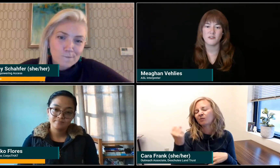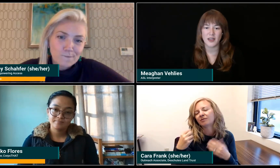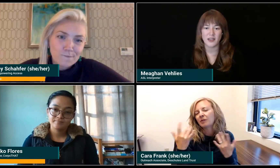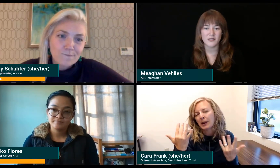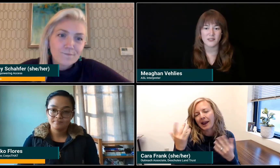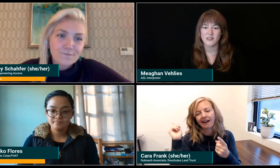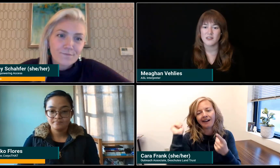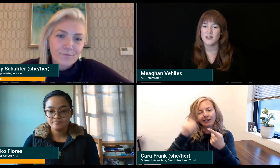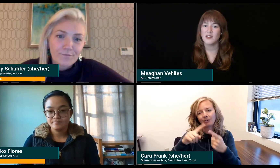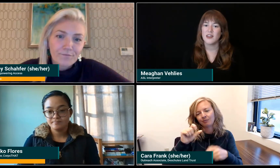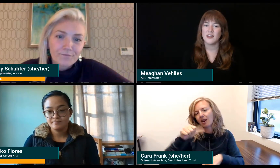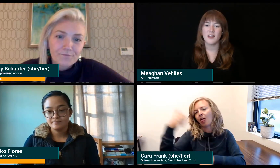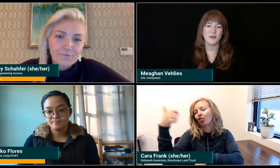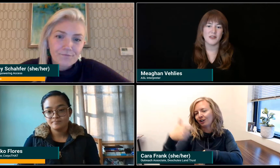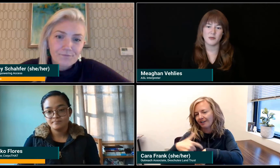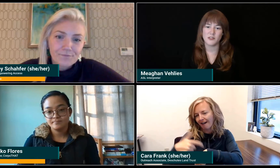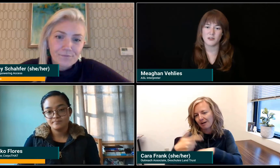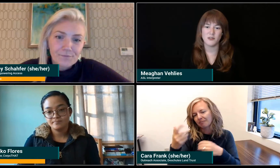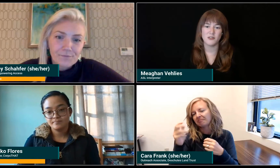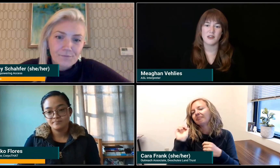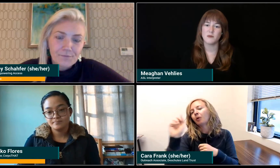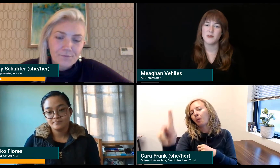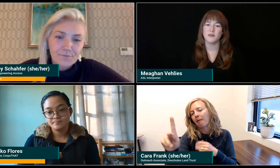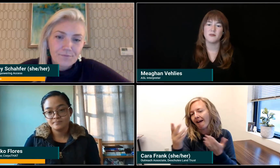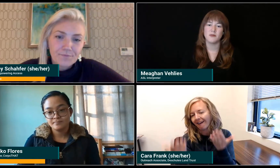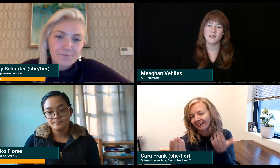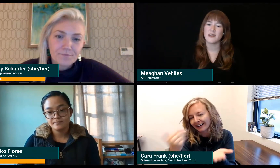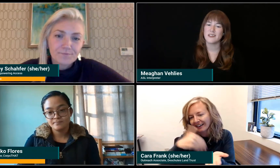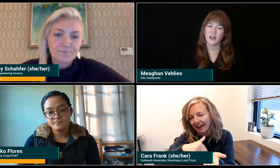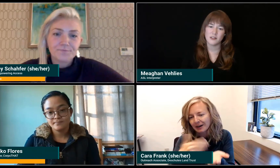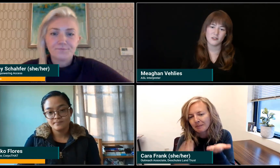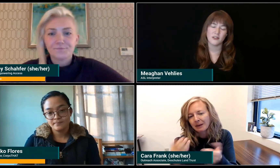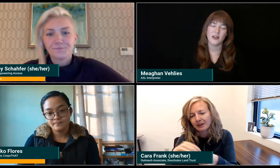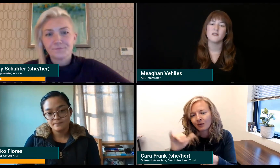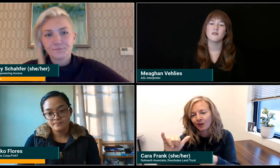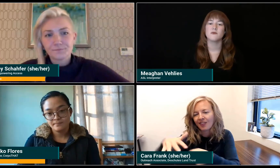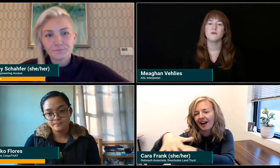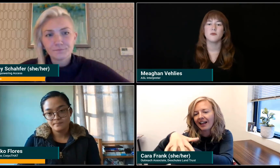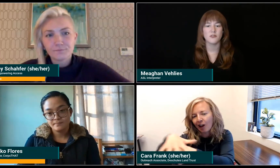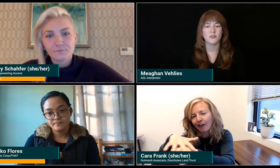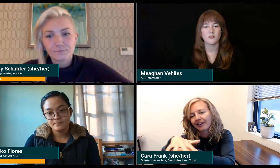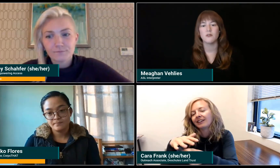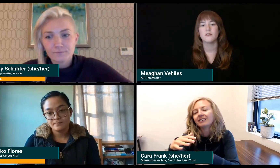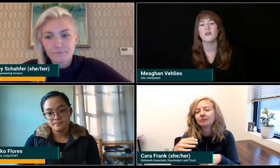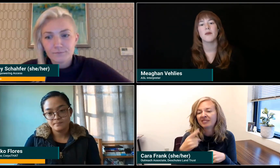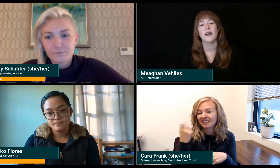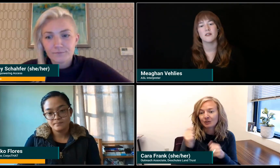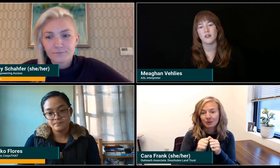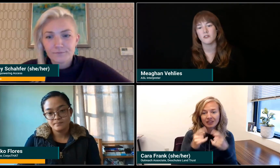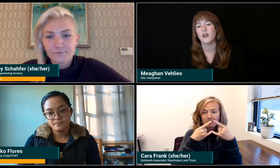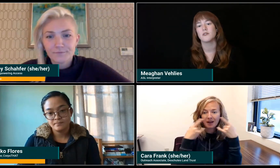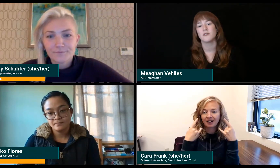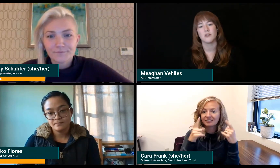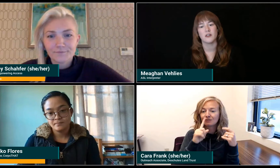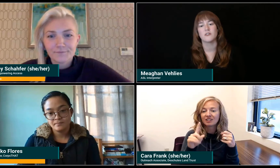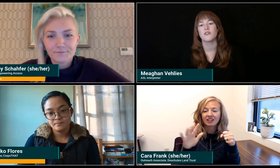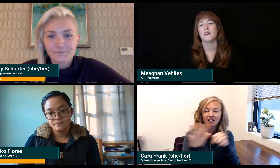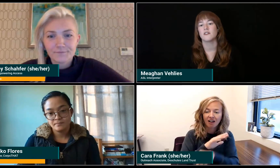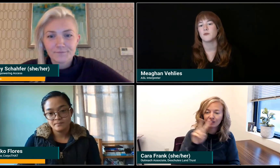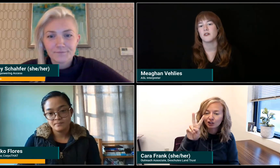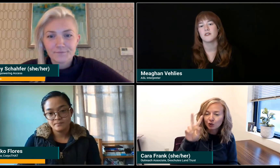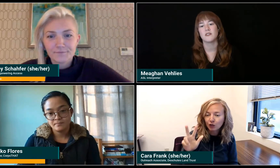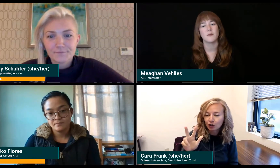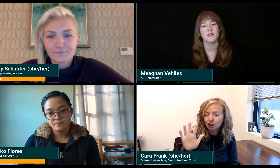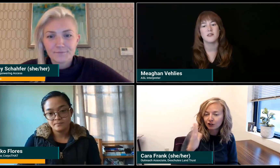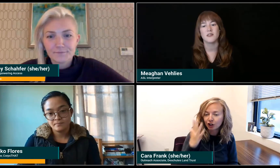barrier of masks and not being able to communicate with people, we decided not to do that. We'll put those on hold and come back another time to those areas to try